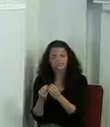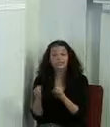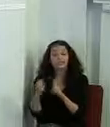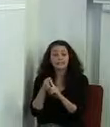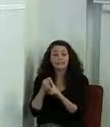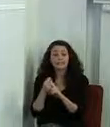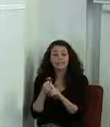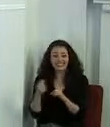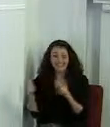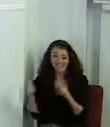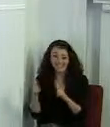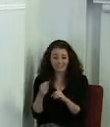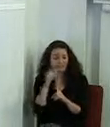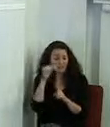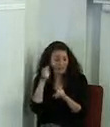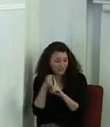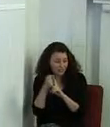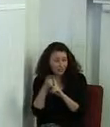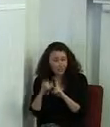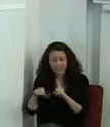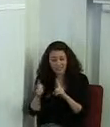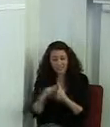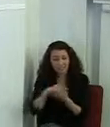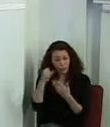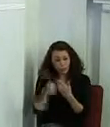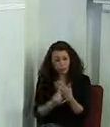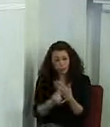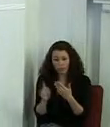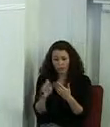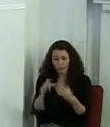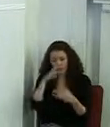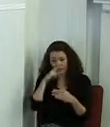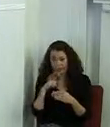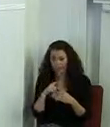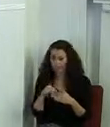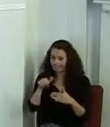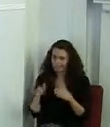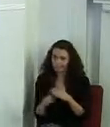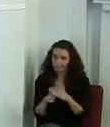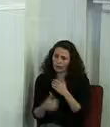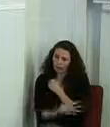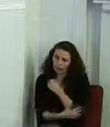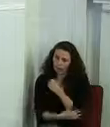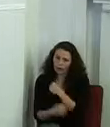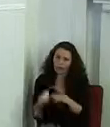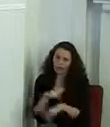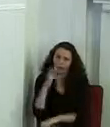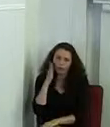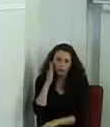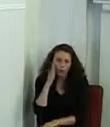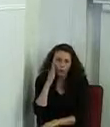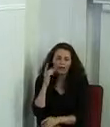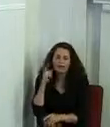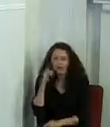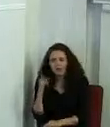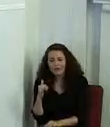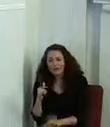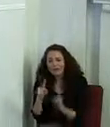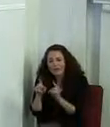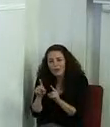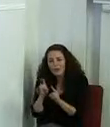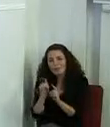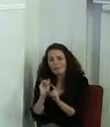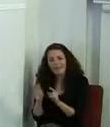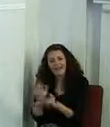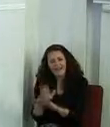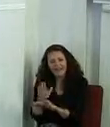violence projects, and other projects where kids are underprivileged. And we know how important it is to go back to school with a new backpack, just like every